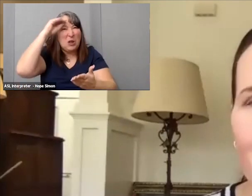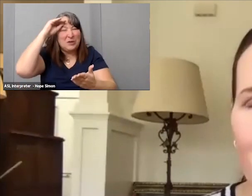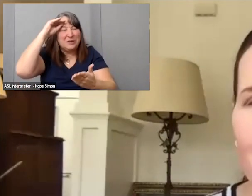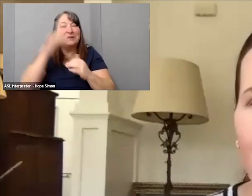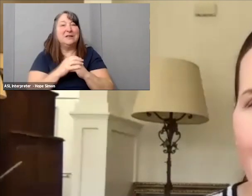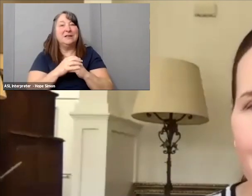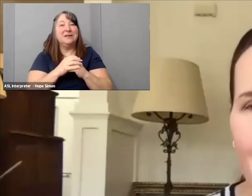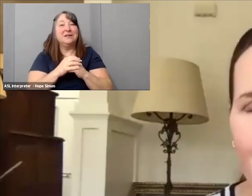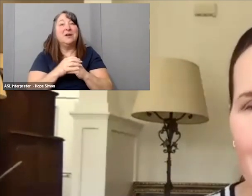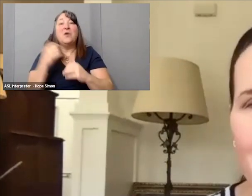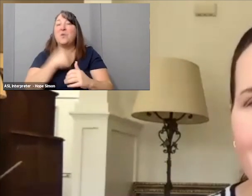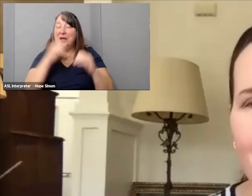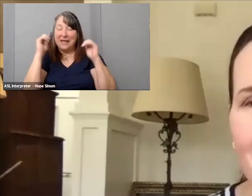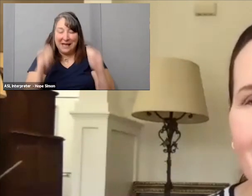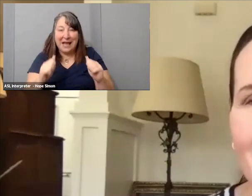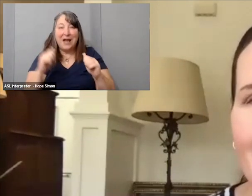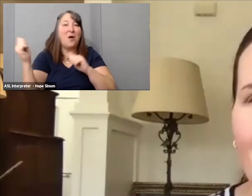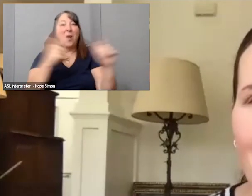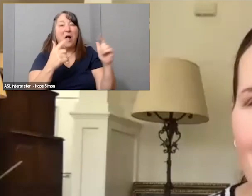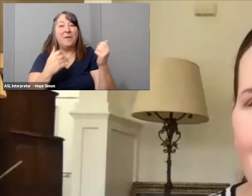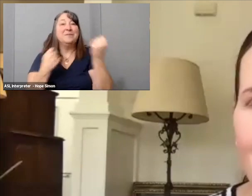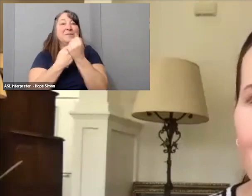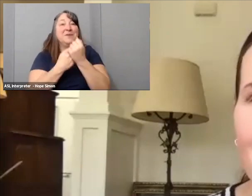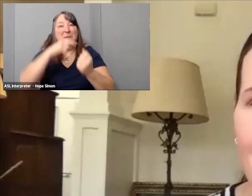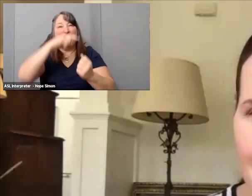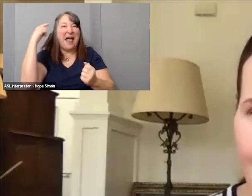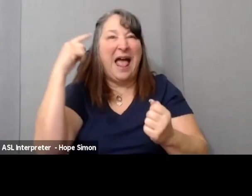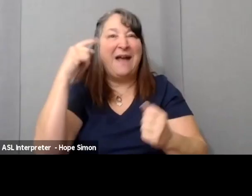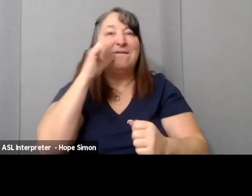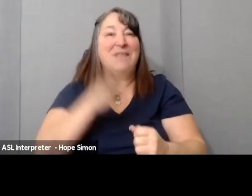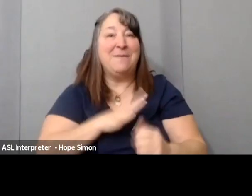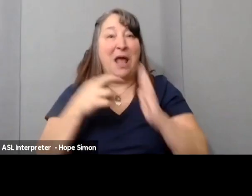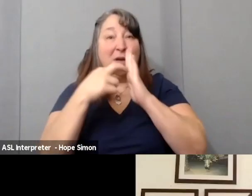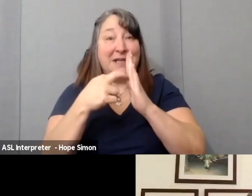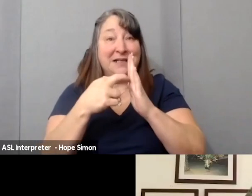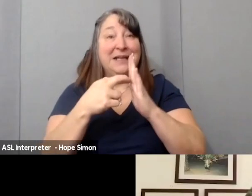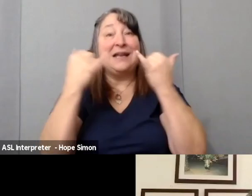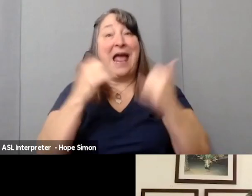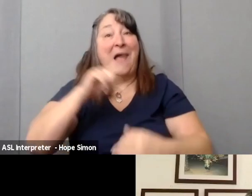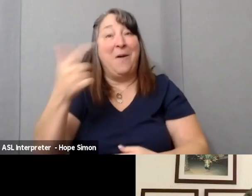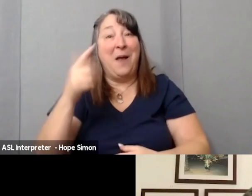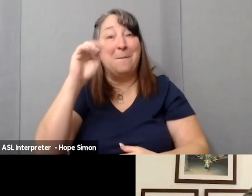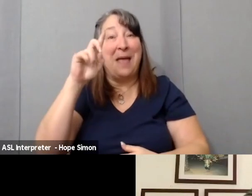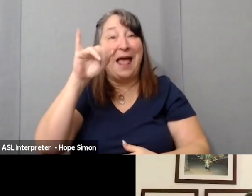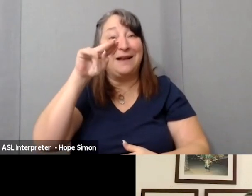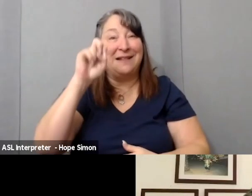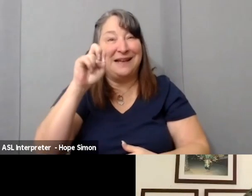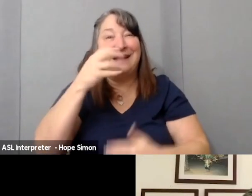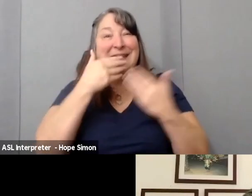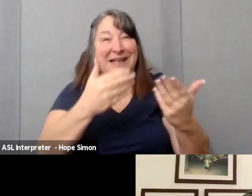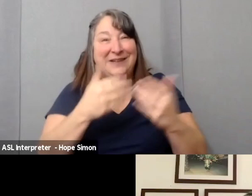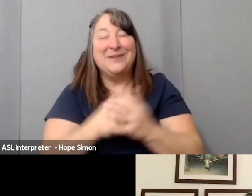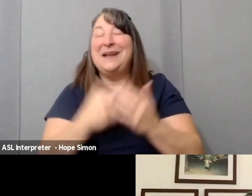to improve Black female representation. And on that note, I will hand it back over to Madeline. Thank you. Thank you so